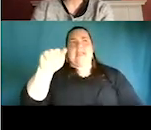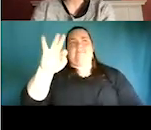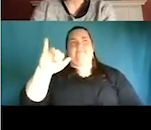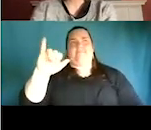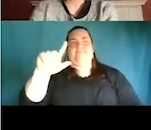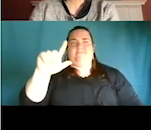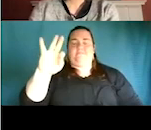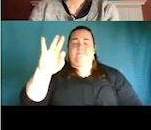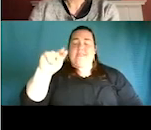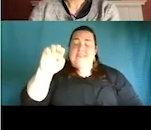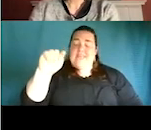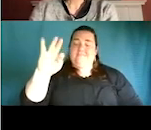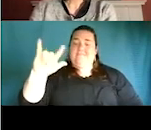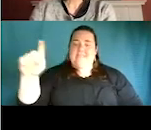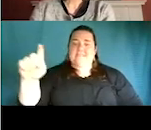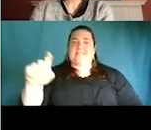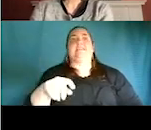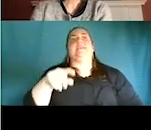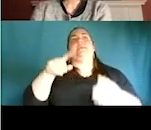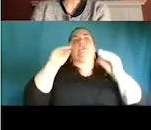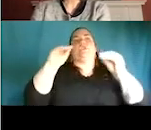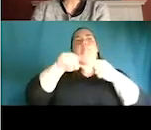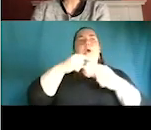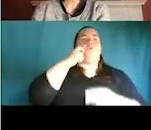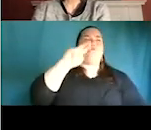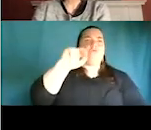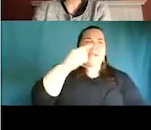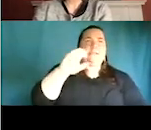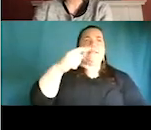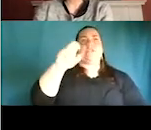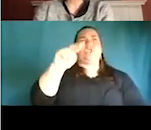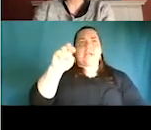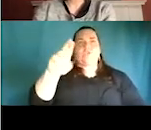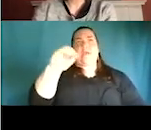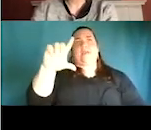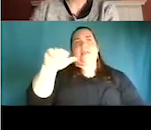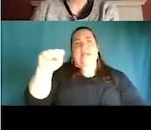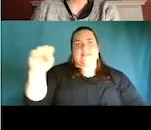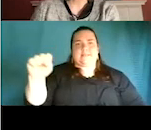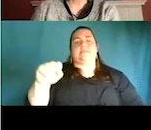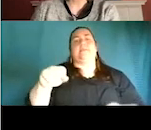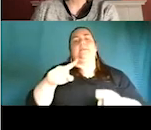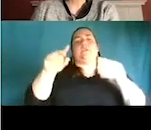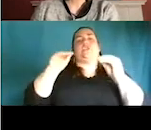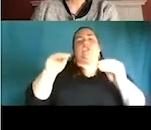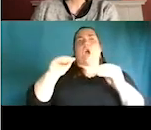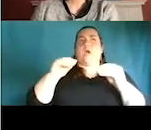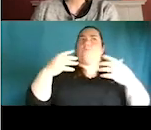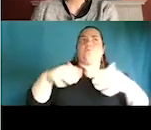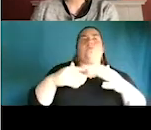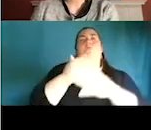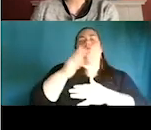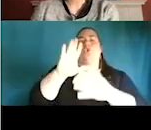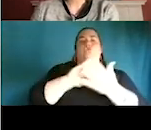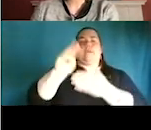Class. Catherine's commitment to reflective practice was evident through her impeccable curriculum plan that